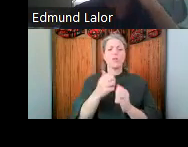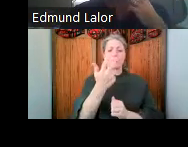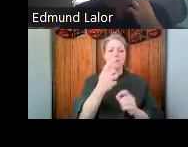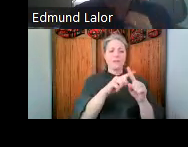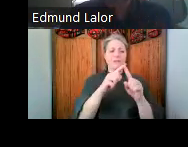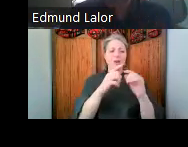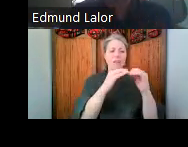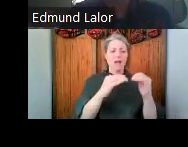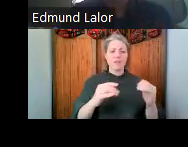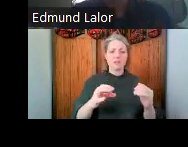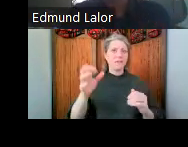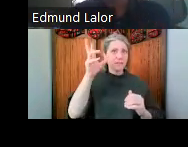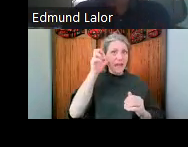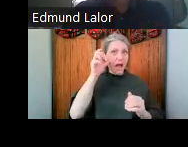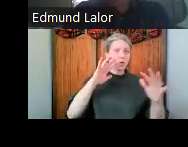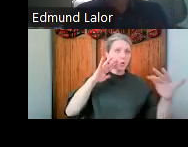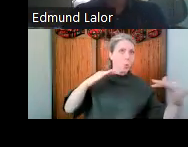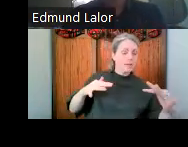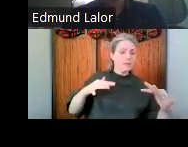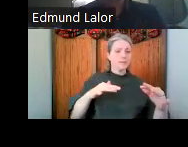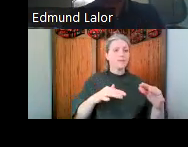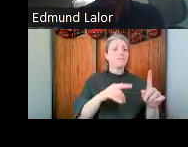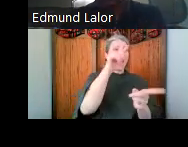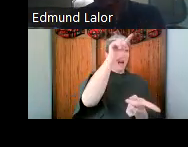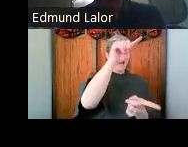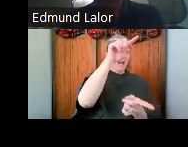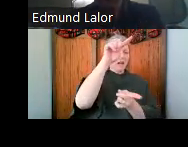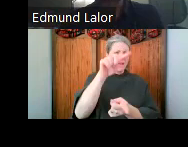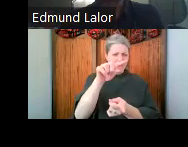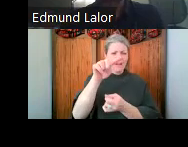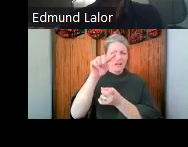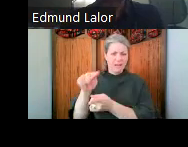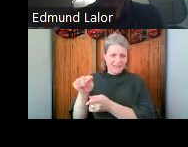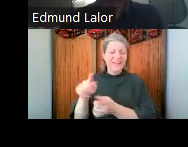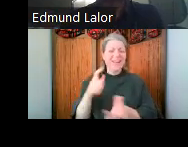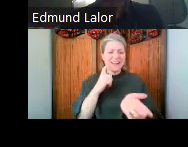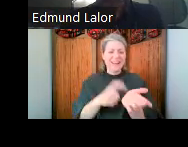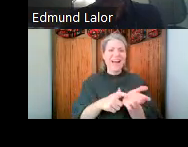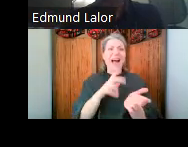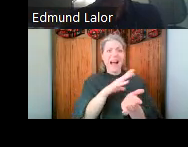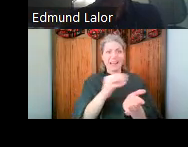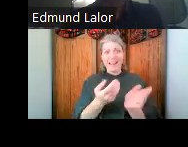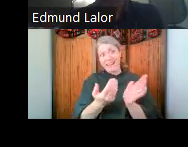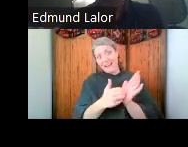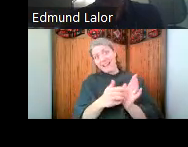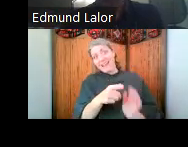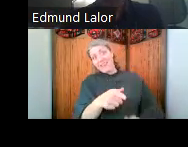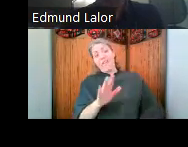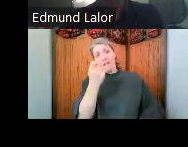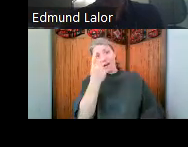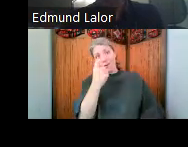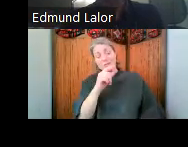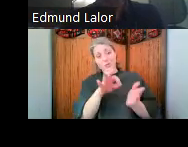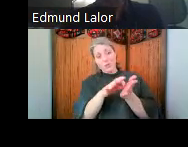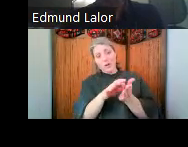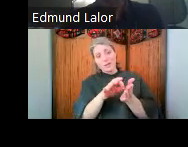off a little bit in how much people can understand. And again, their comprehension scores tend to fall off. Again, this is only small numbers.